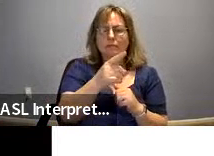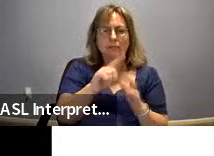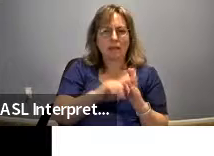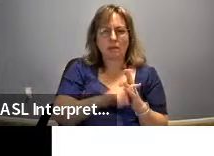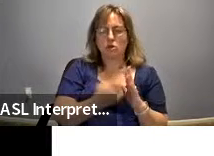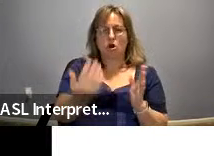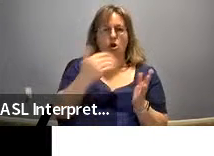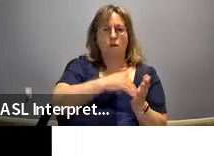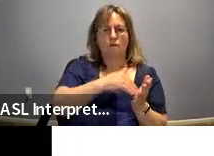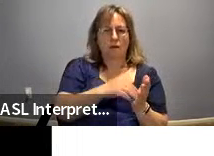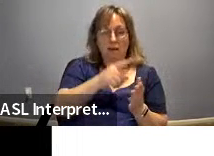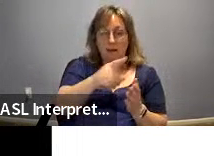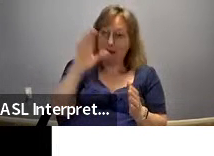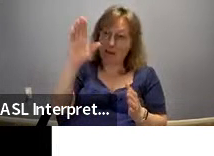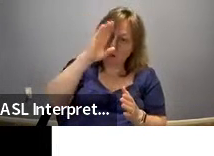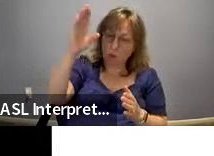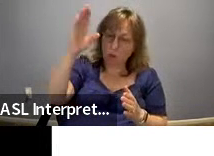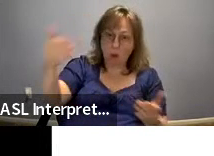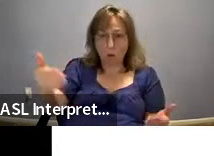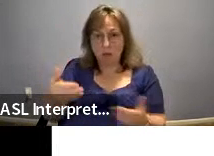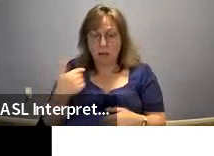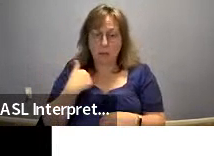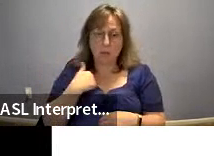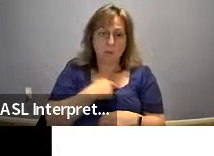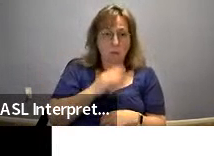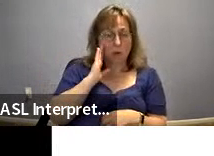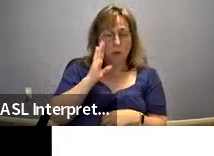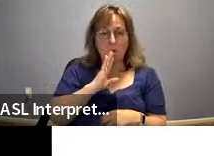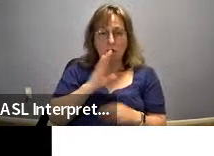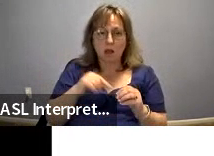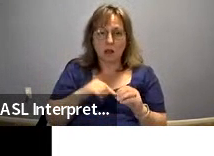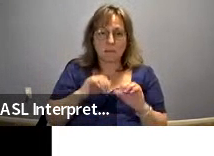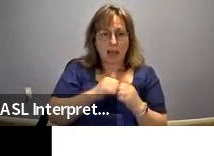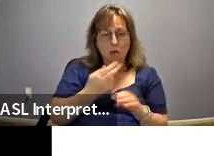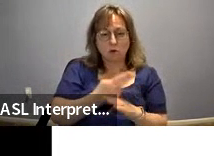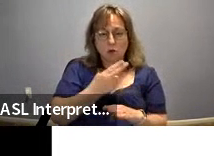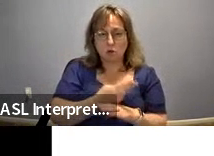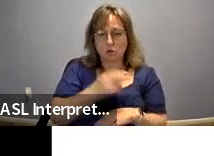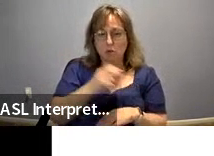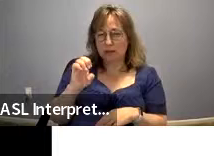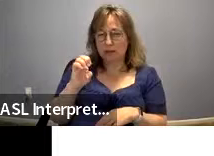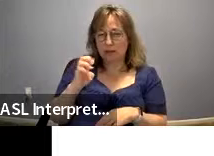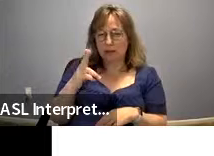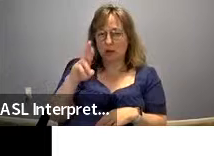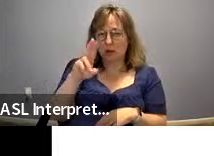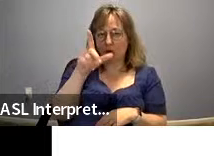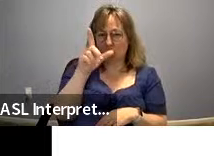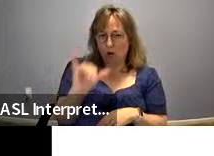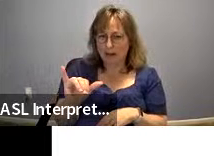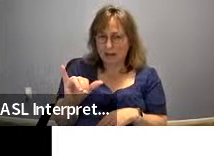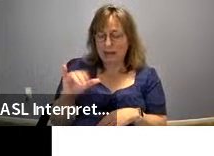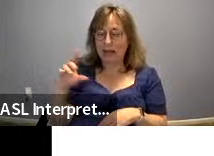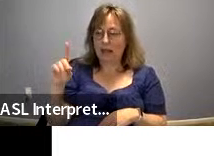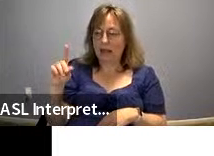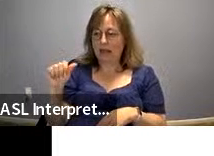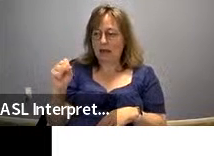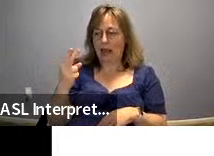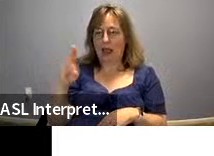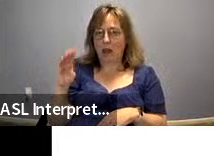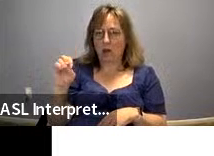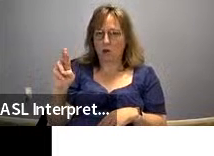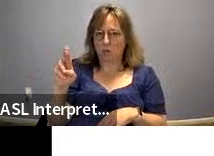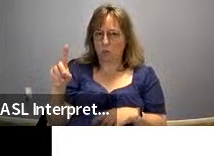talk about how to navigate the Securely Home app. So here we see the Securely Home dashboard, where you